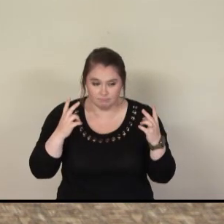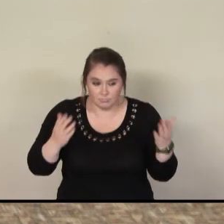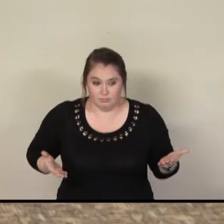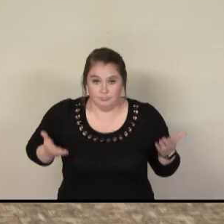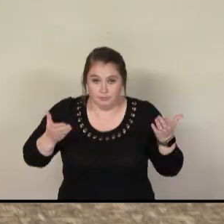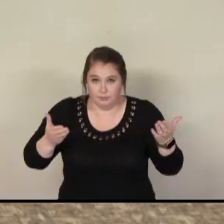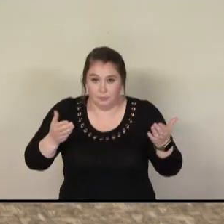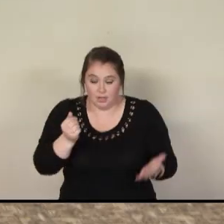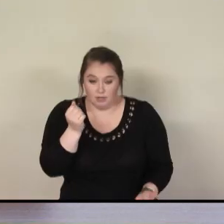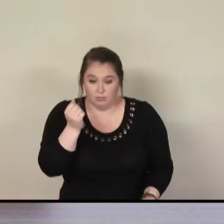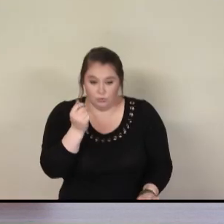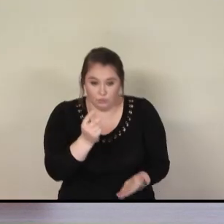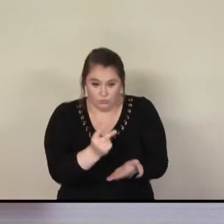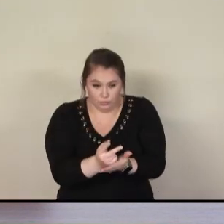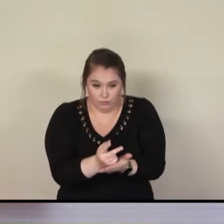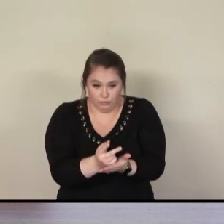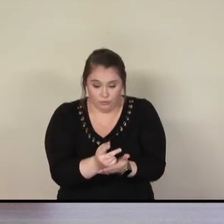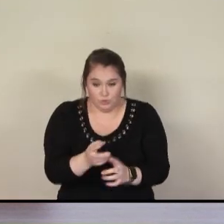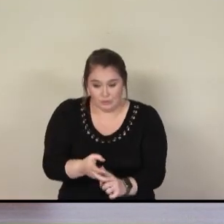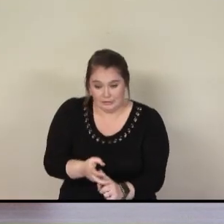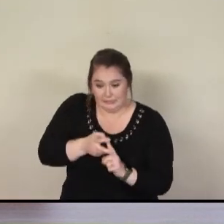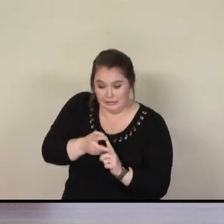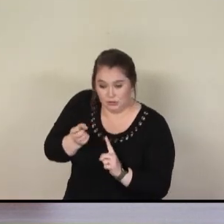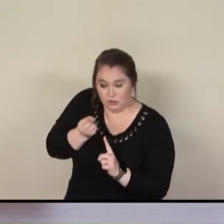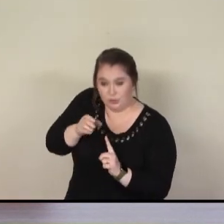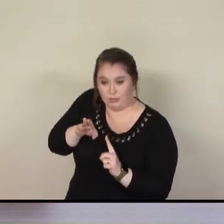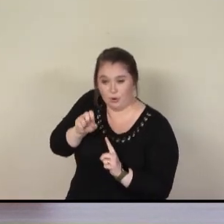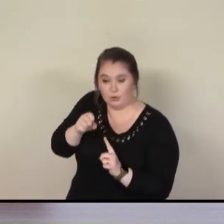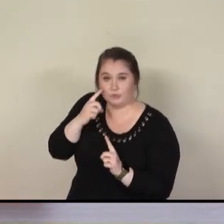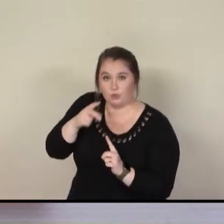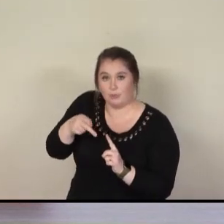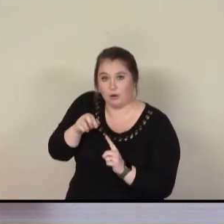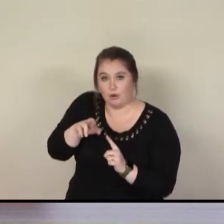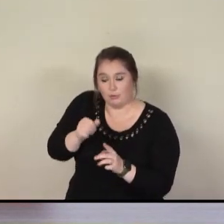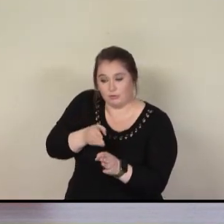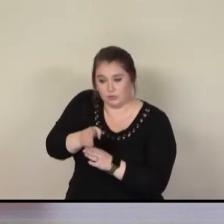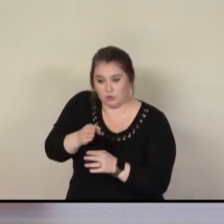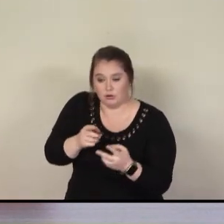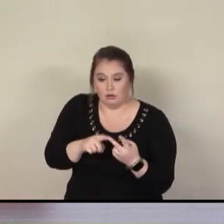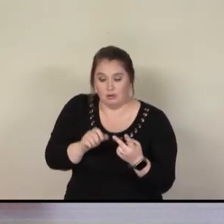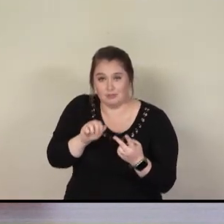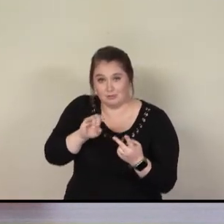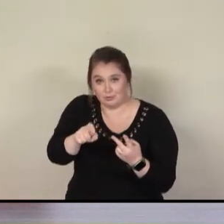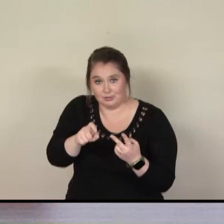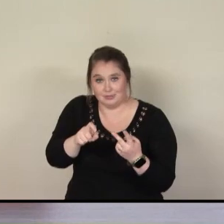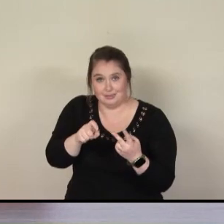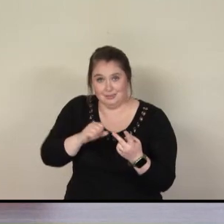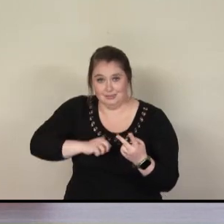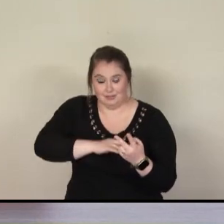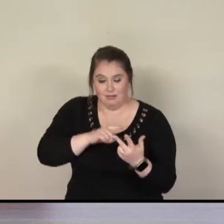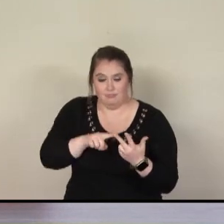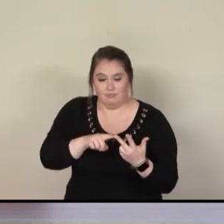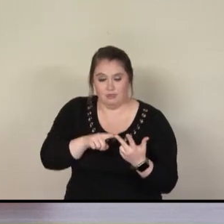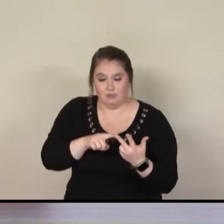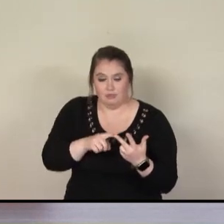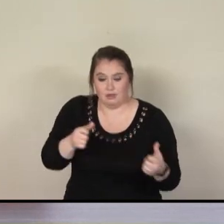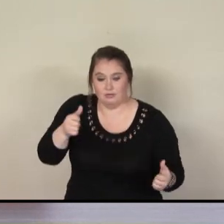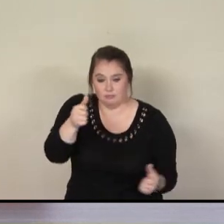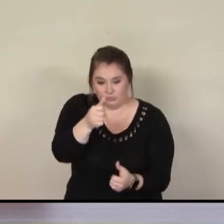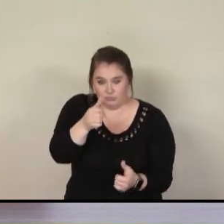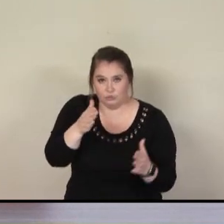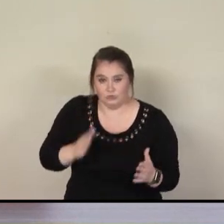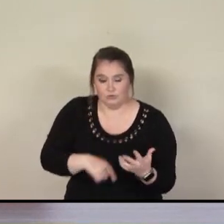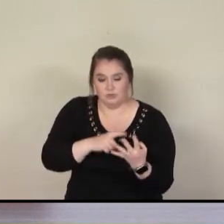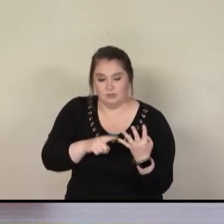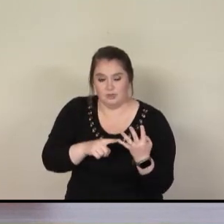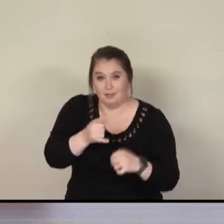approve the administration's recommendation for retention bonuses for paraprofessionals, auxiliary staff, campus administrators, and professionals. So